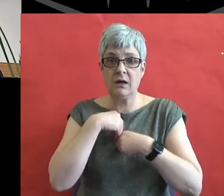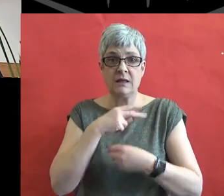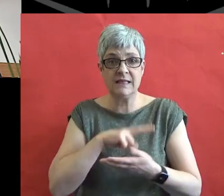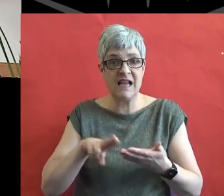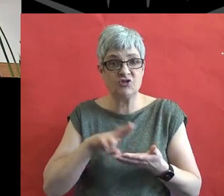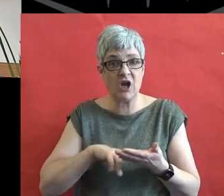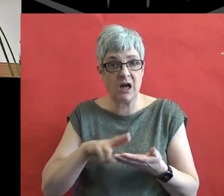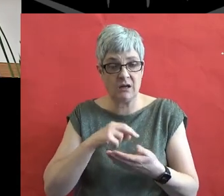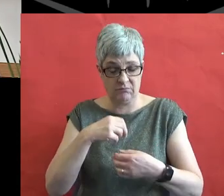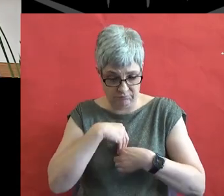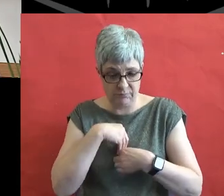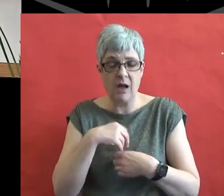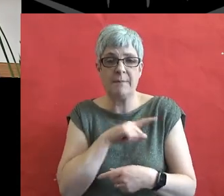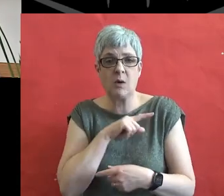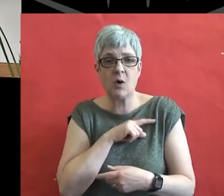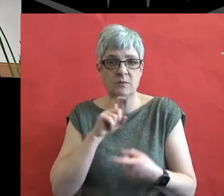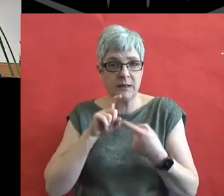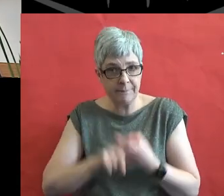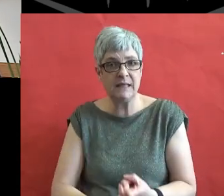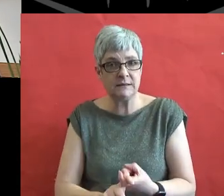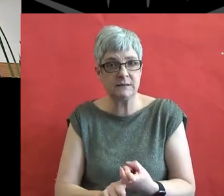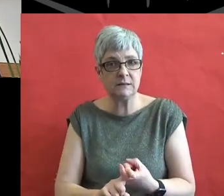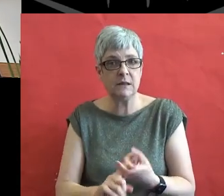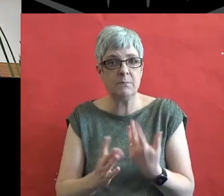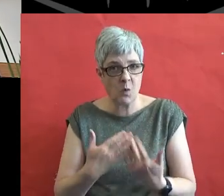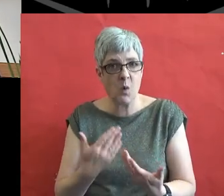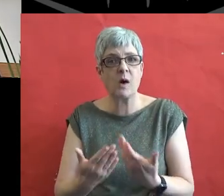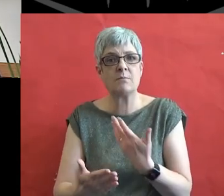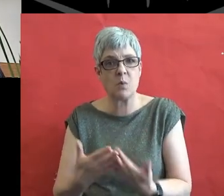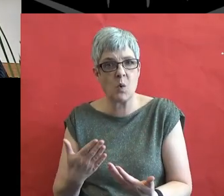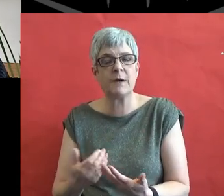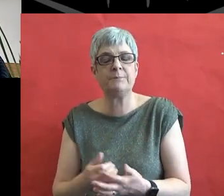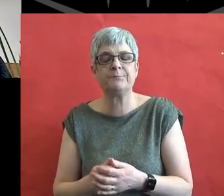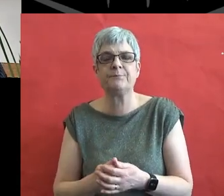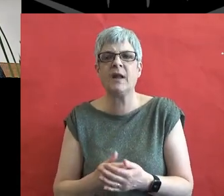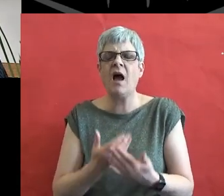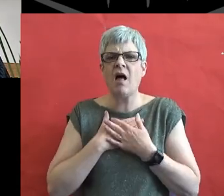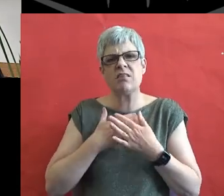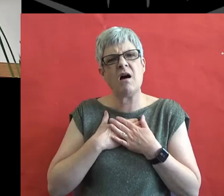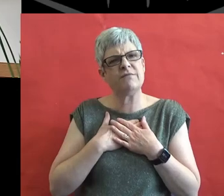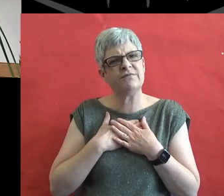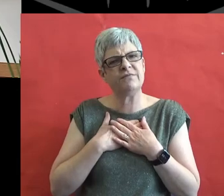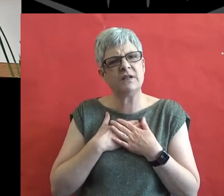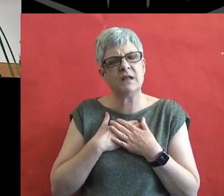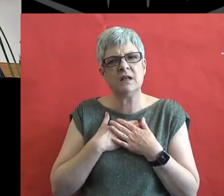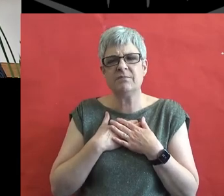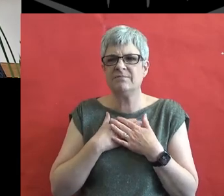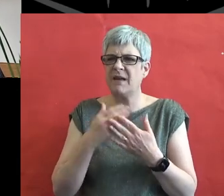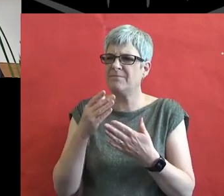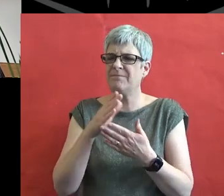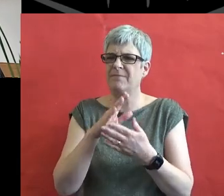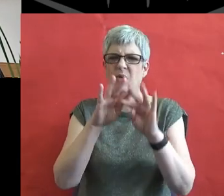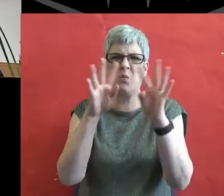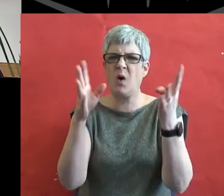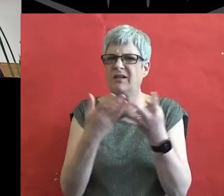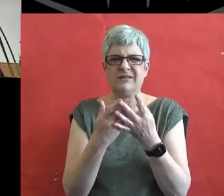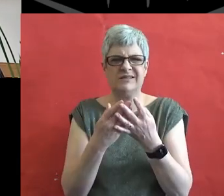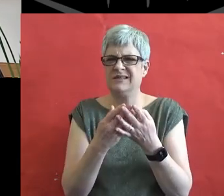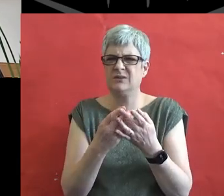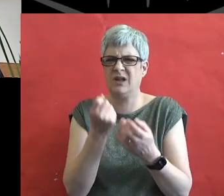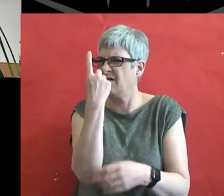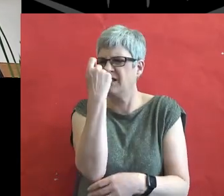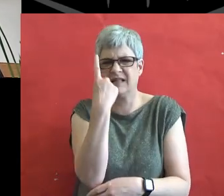as we commit ourselves to it more and more. A love that makes no sense to the world's power